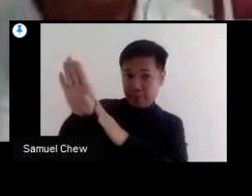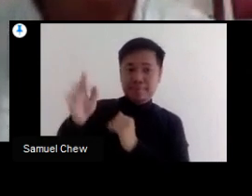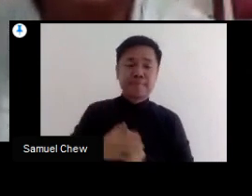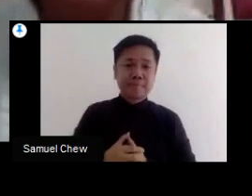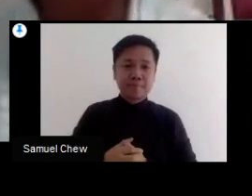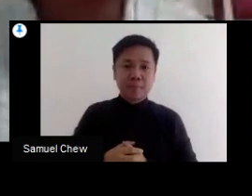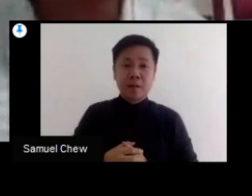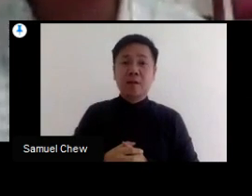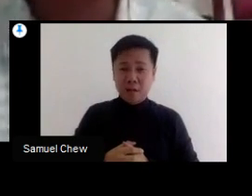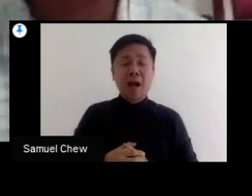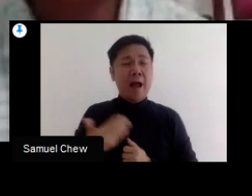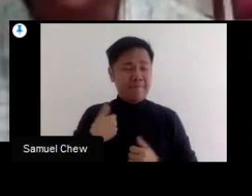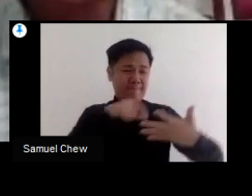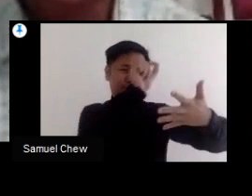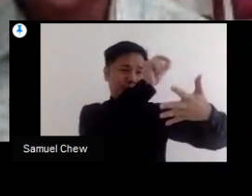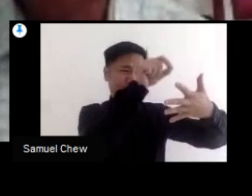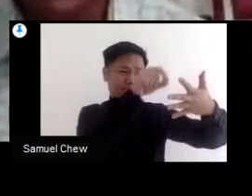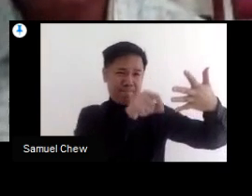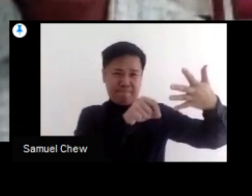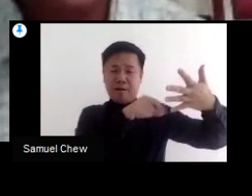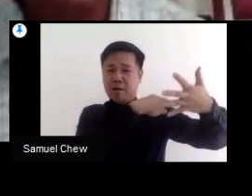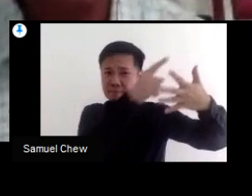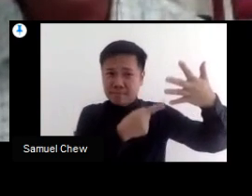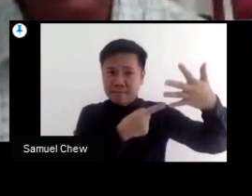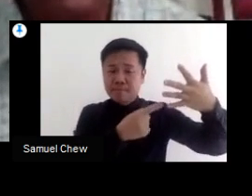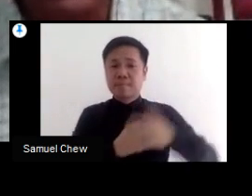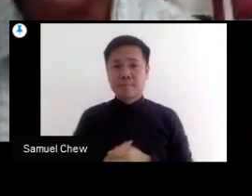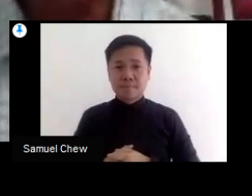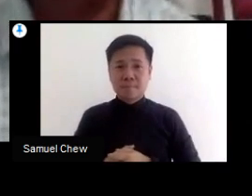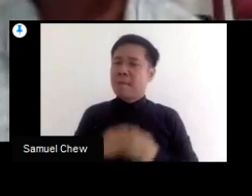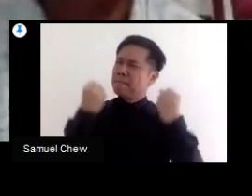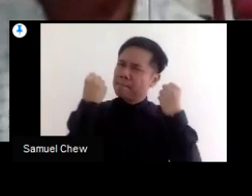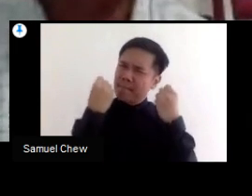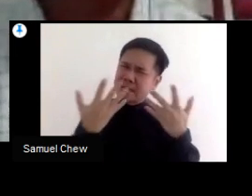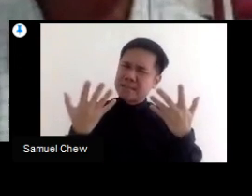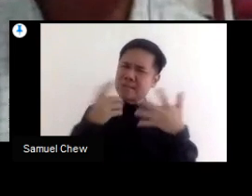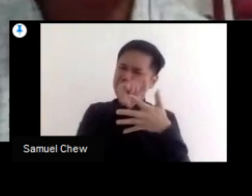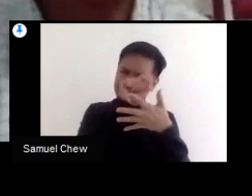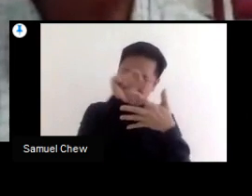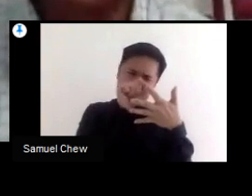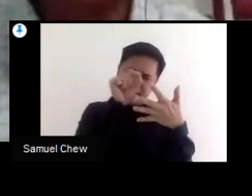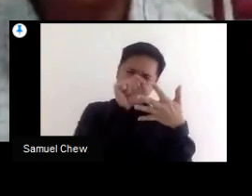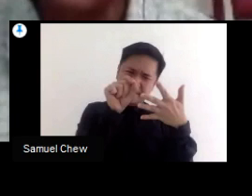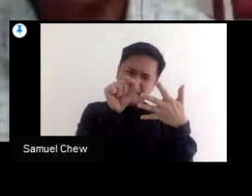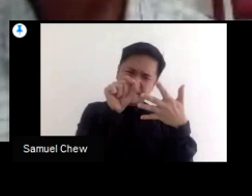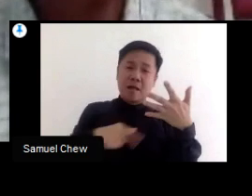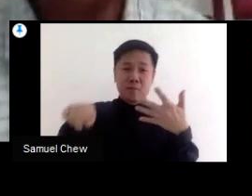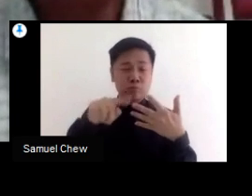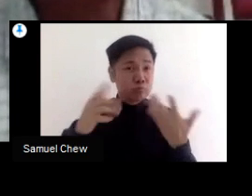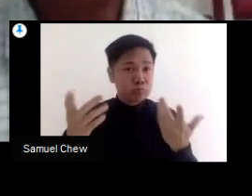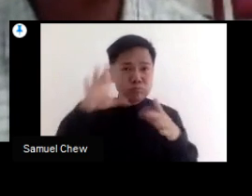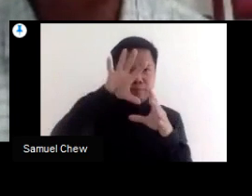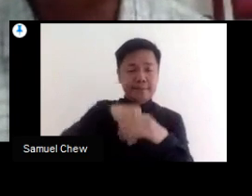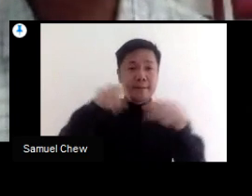of indicators to be adopted by the countries in the region. Many of these indicators are already either part of India's National Indicator Framework and the